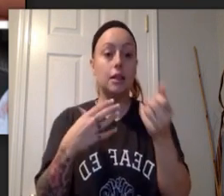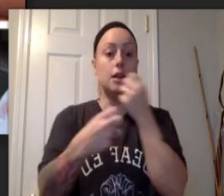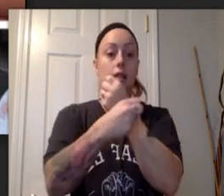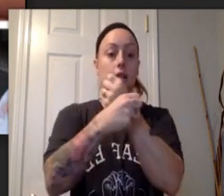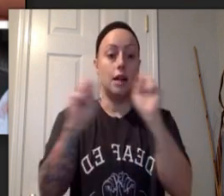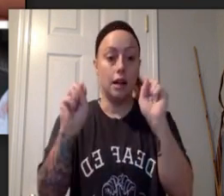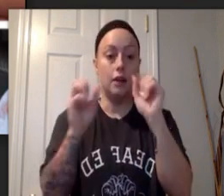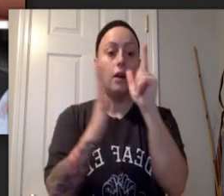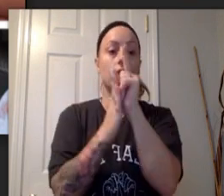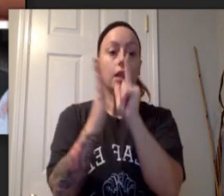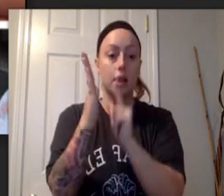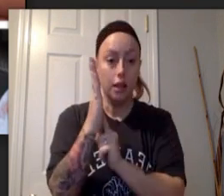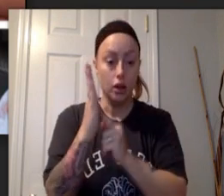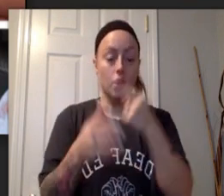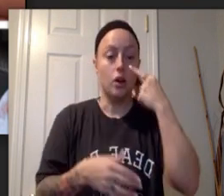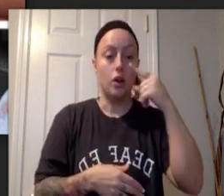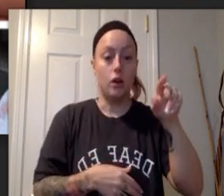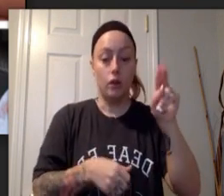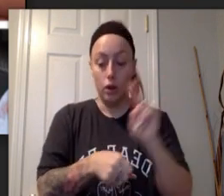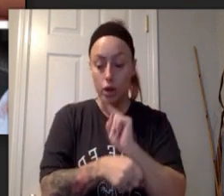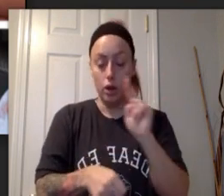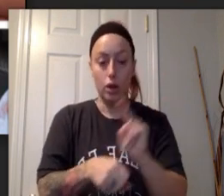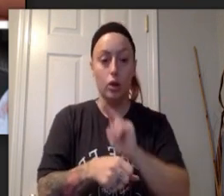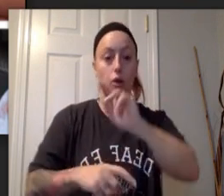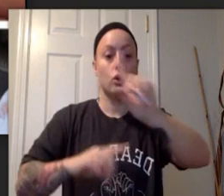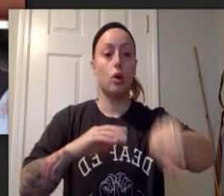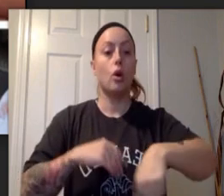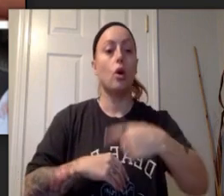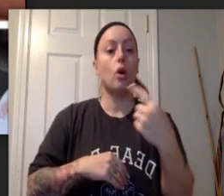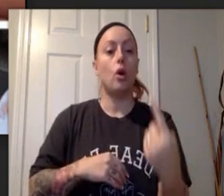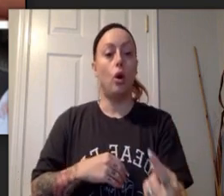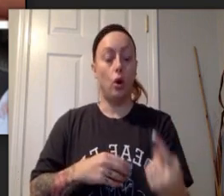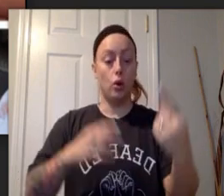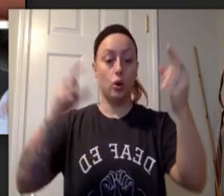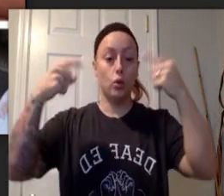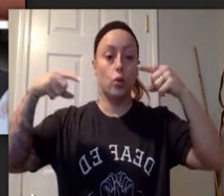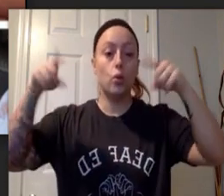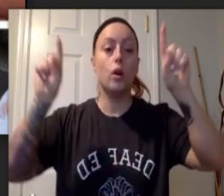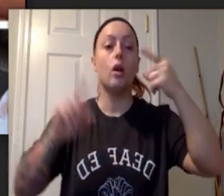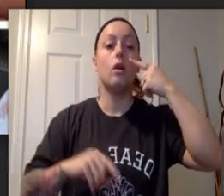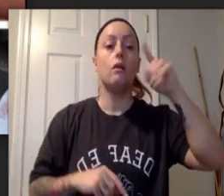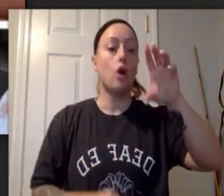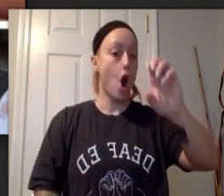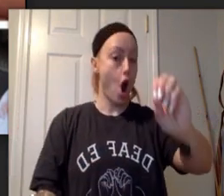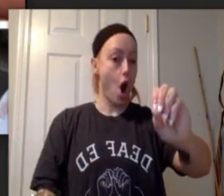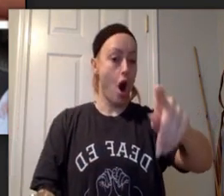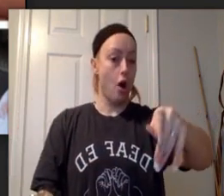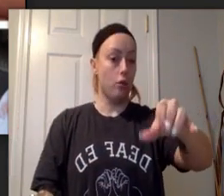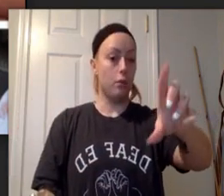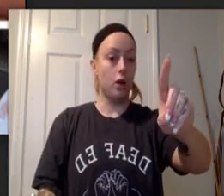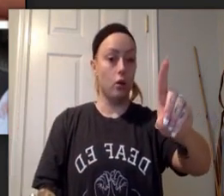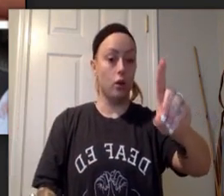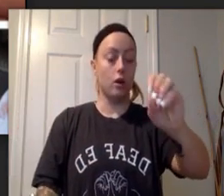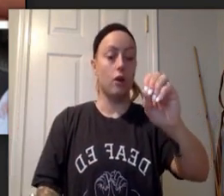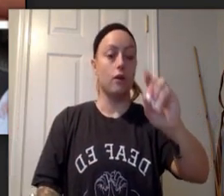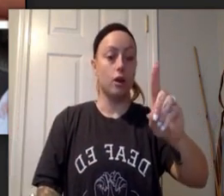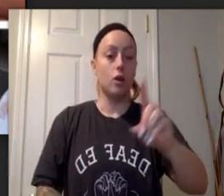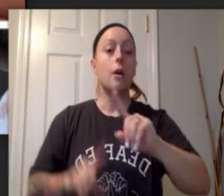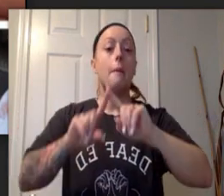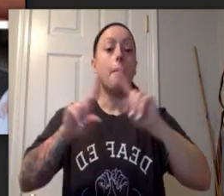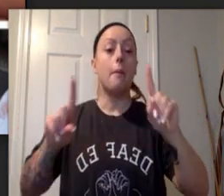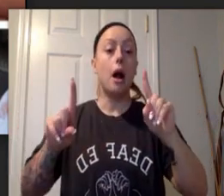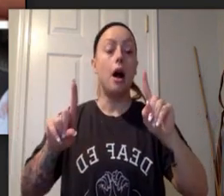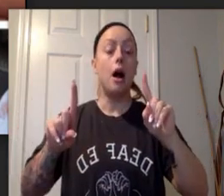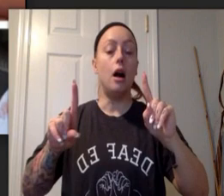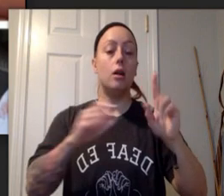legal to use. And it will only work on opioid overdoses, but you are protected from